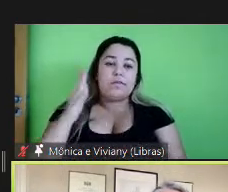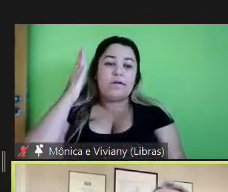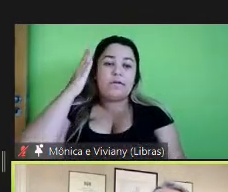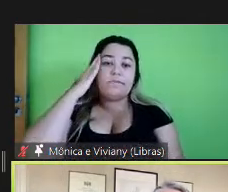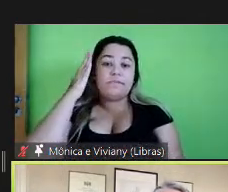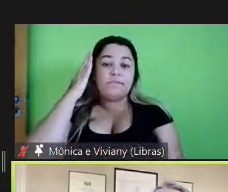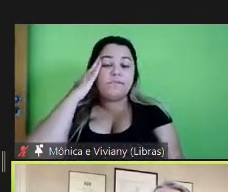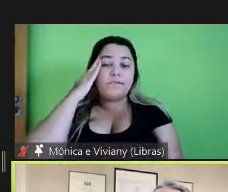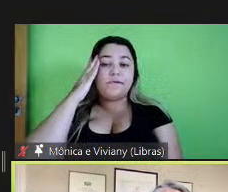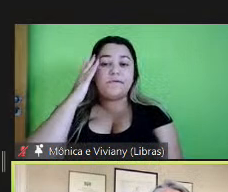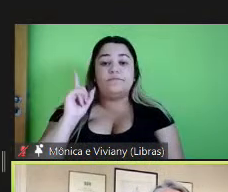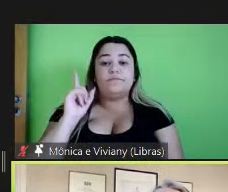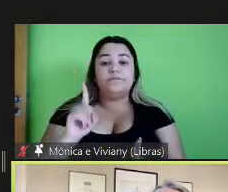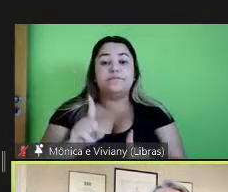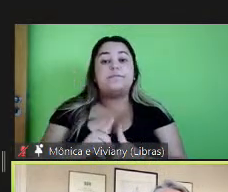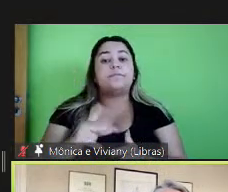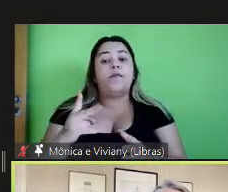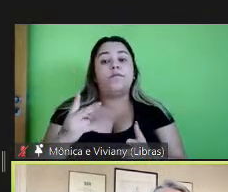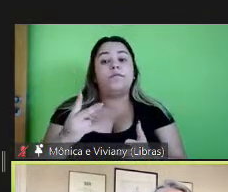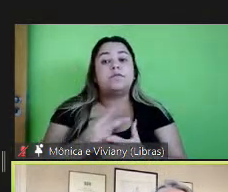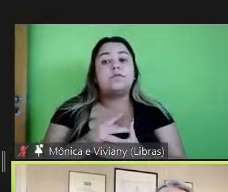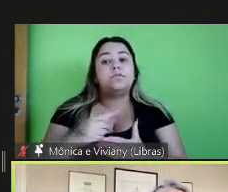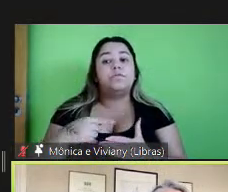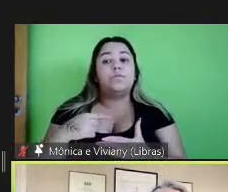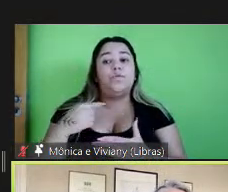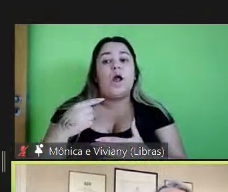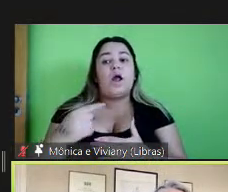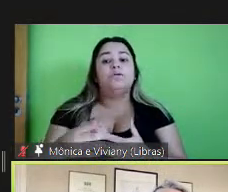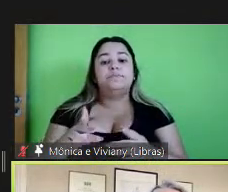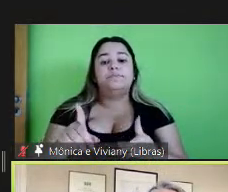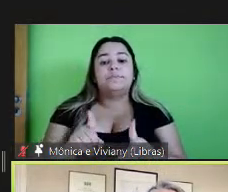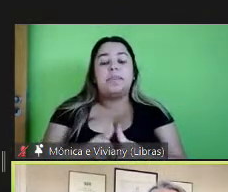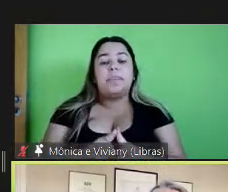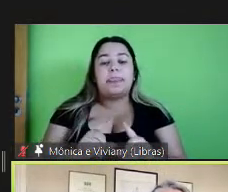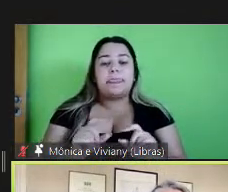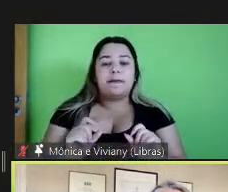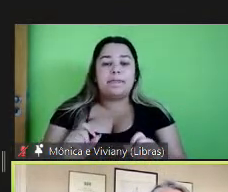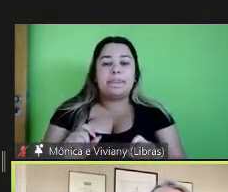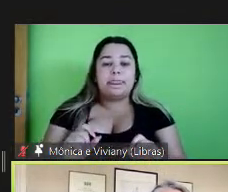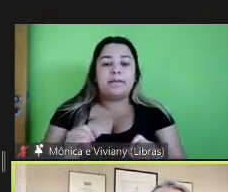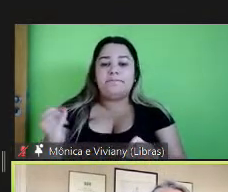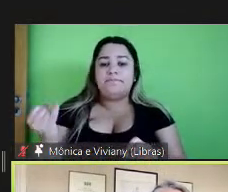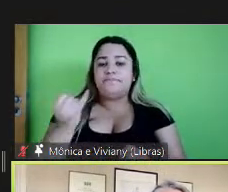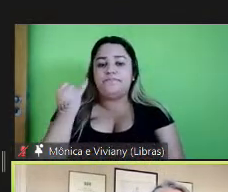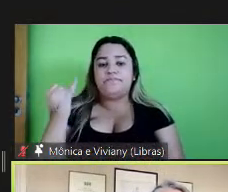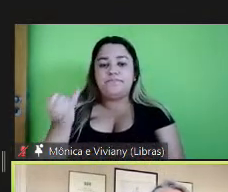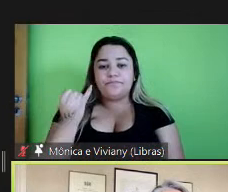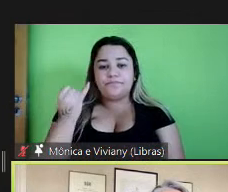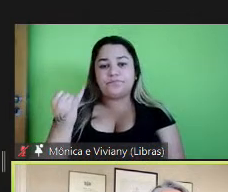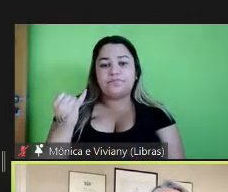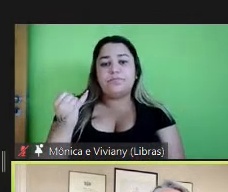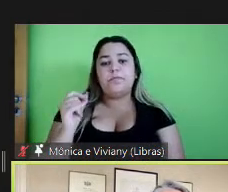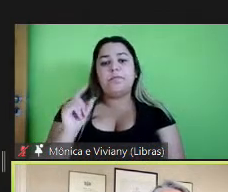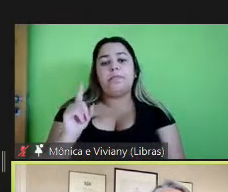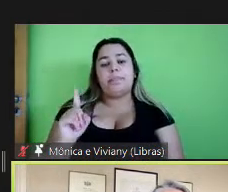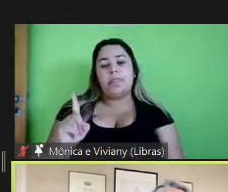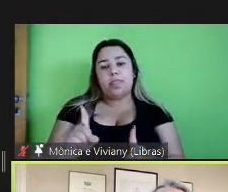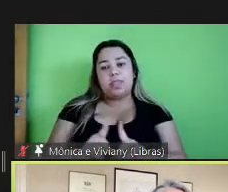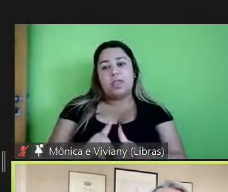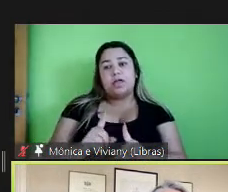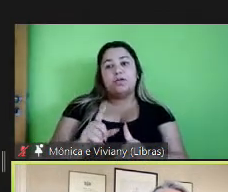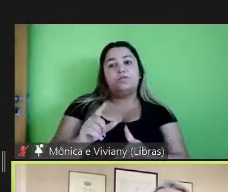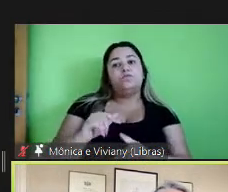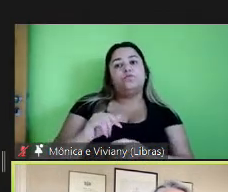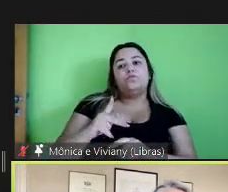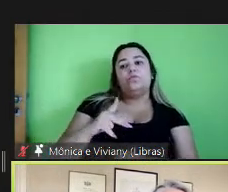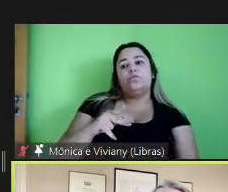step, as failure to do so and just jumping right into a conversation about weight might result in a very uncomfortable situation